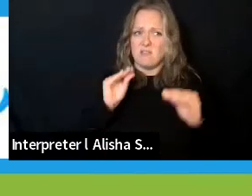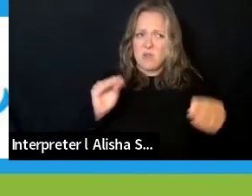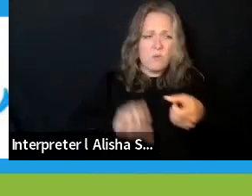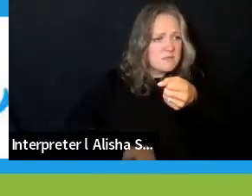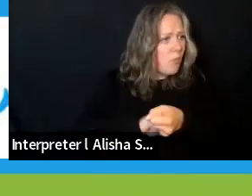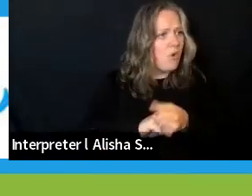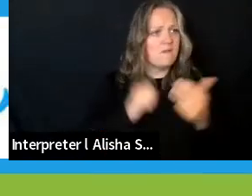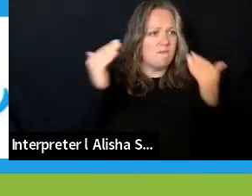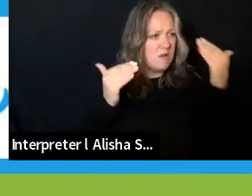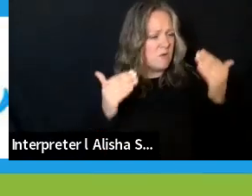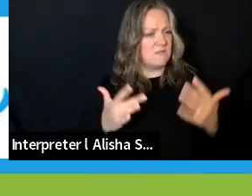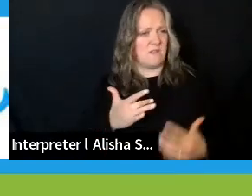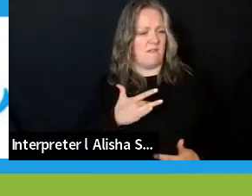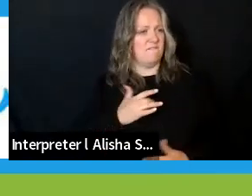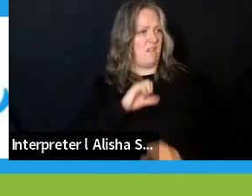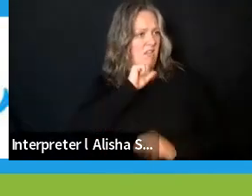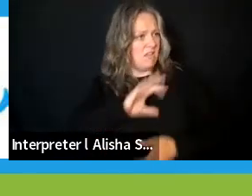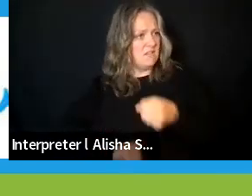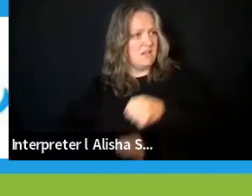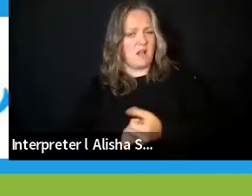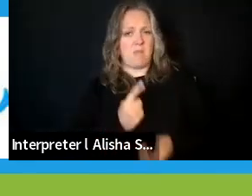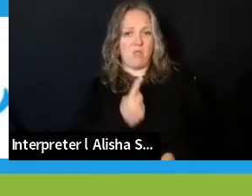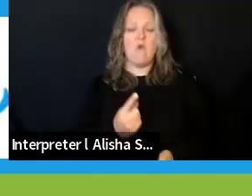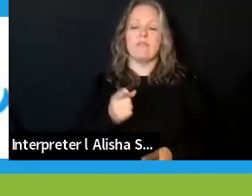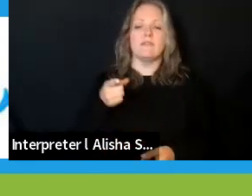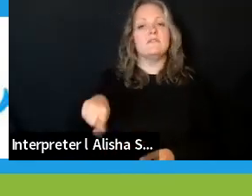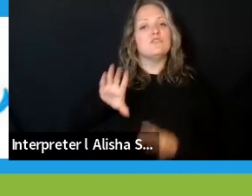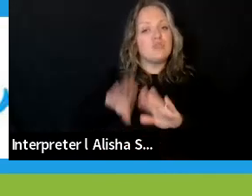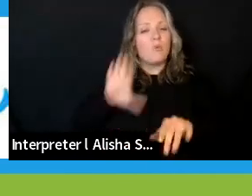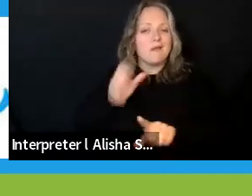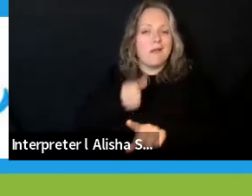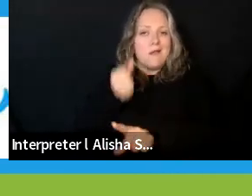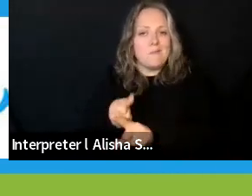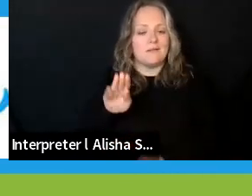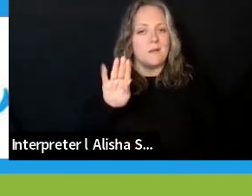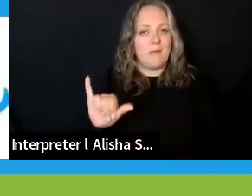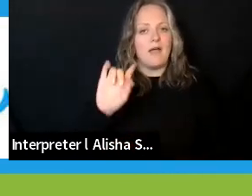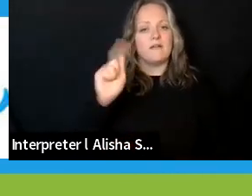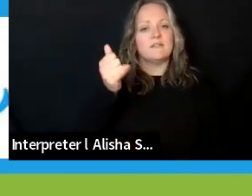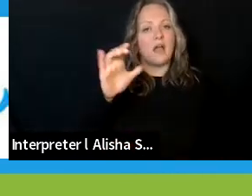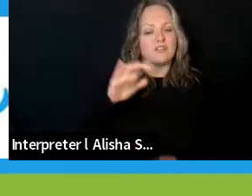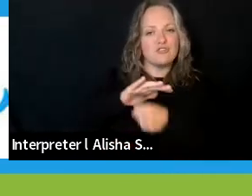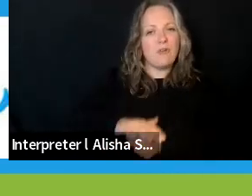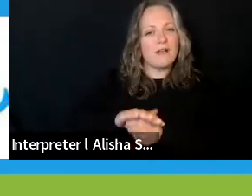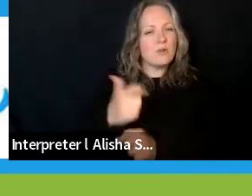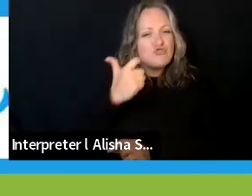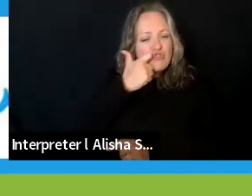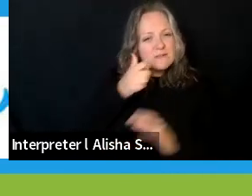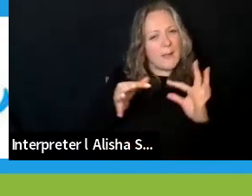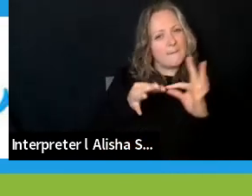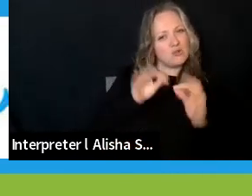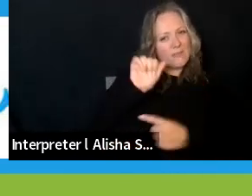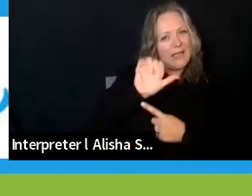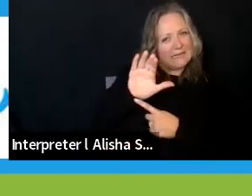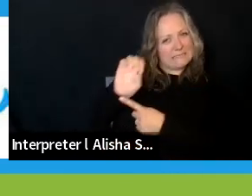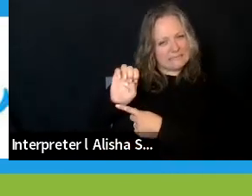toxic stress. These situations can also be referred to as those adverse childhood experiences, which we just reviewed.